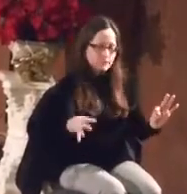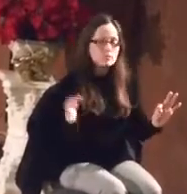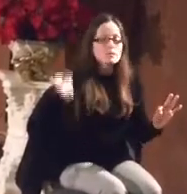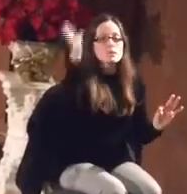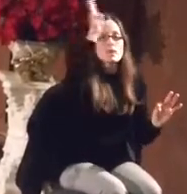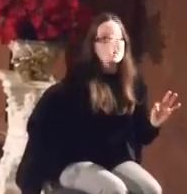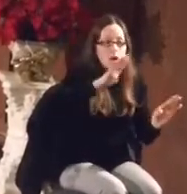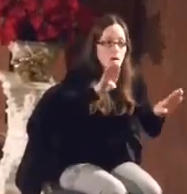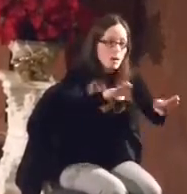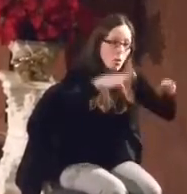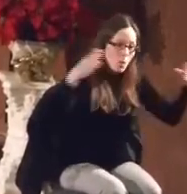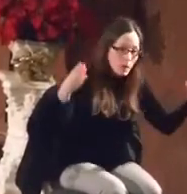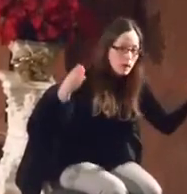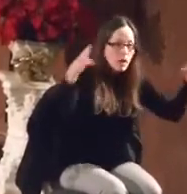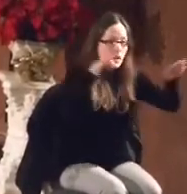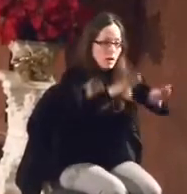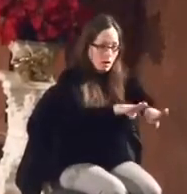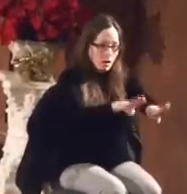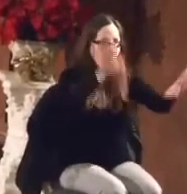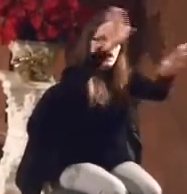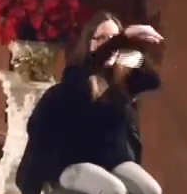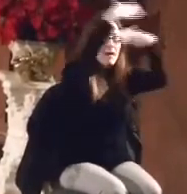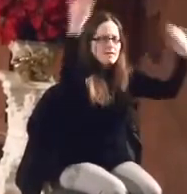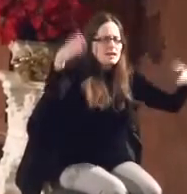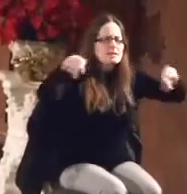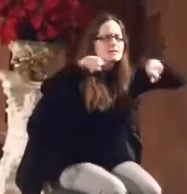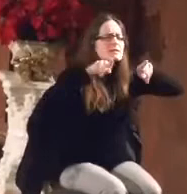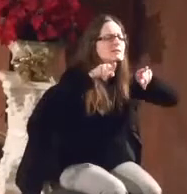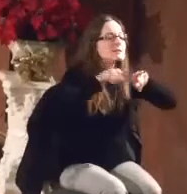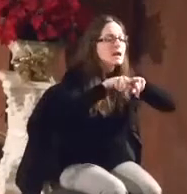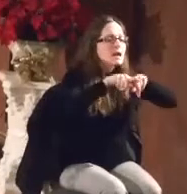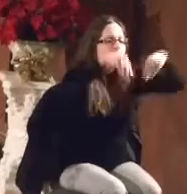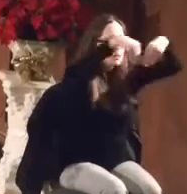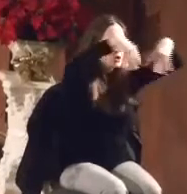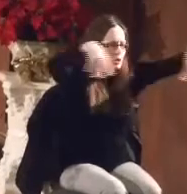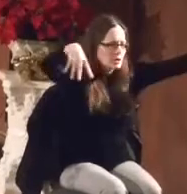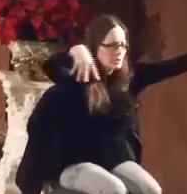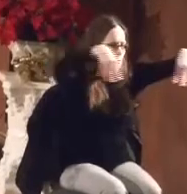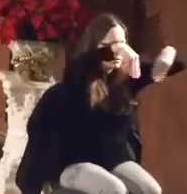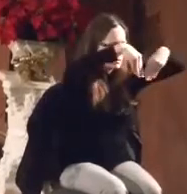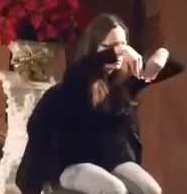the stars in their space, and He calls them by name.